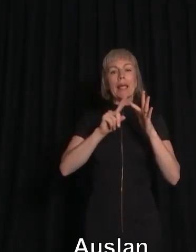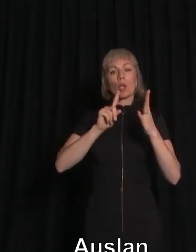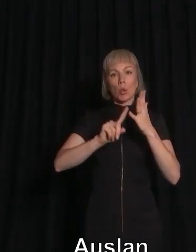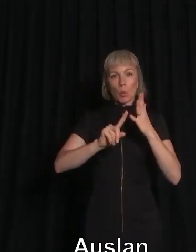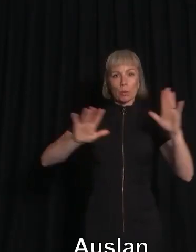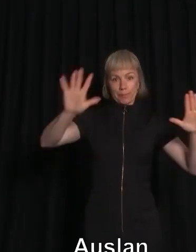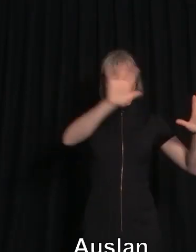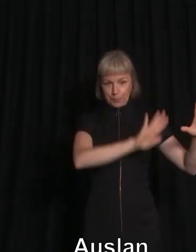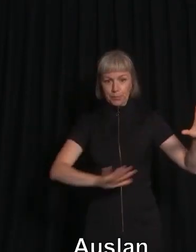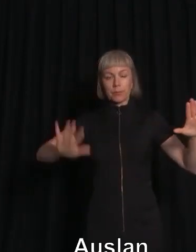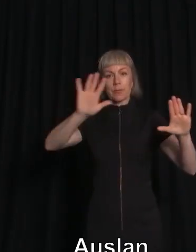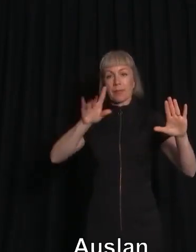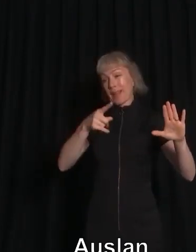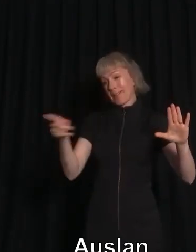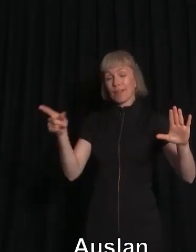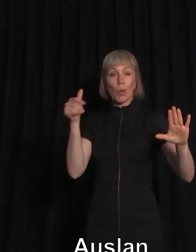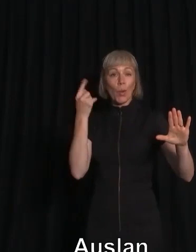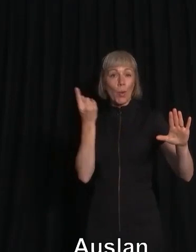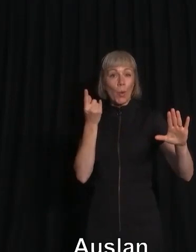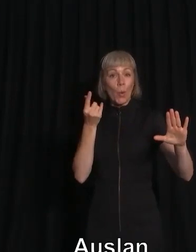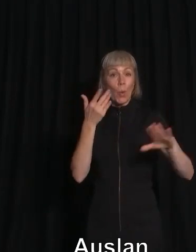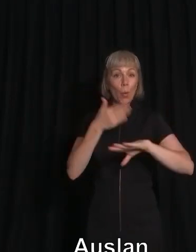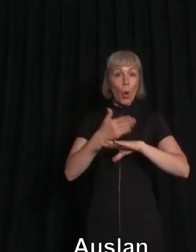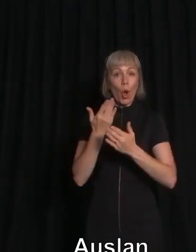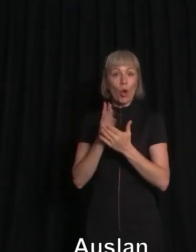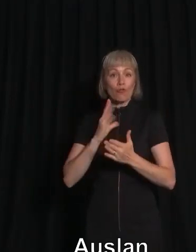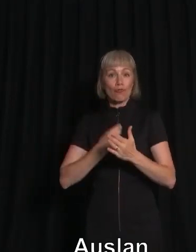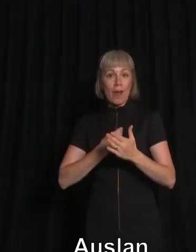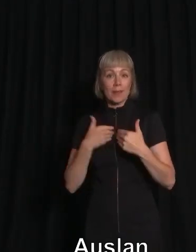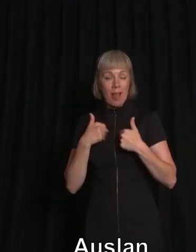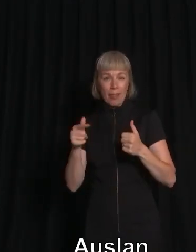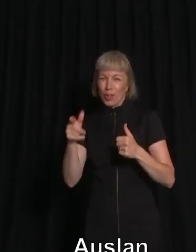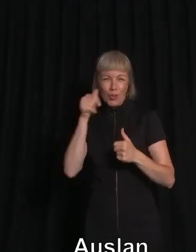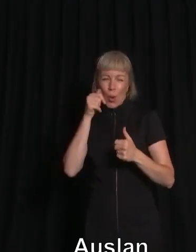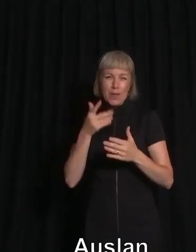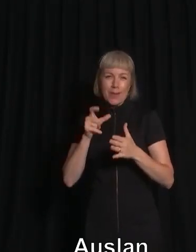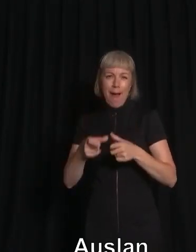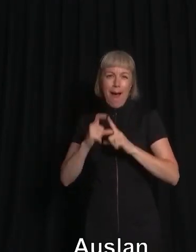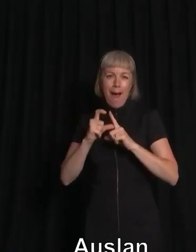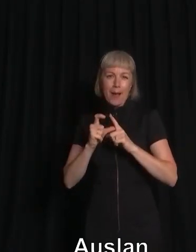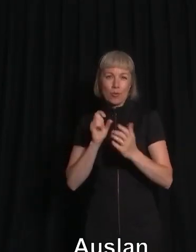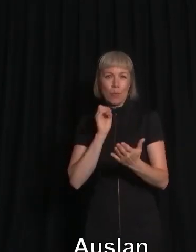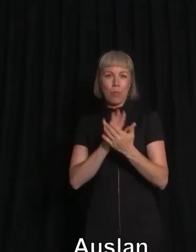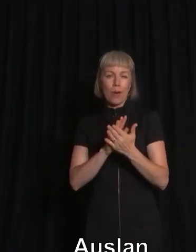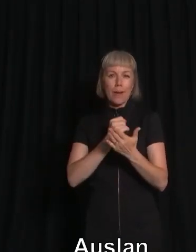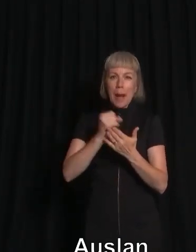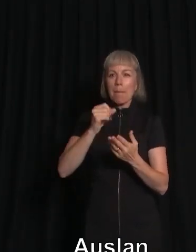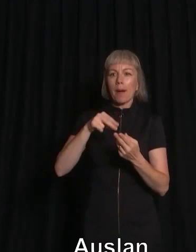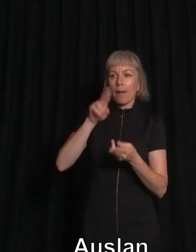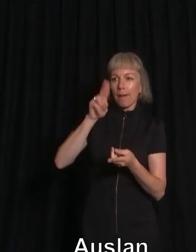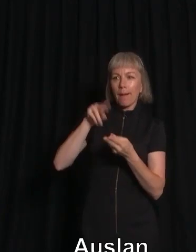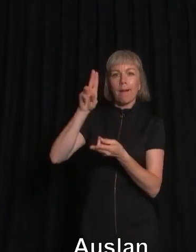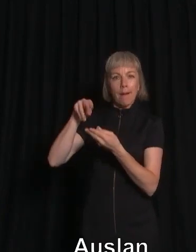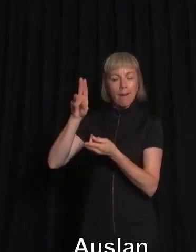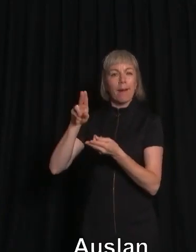know, how do you score healthcare, right? But you have to start somewhere. So we had 6